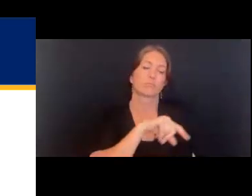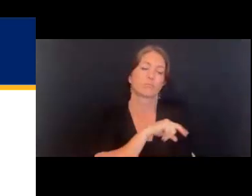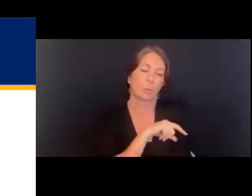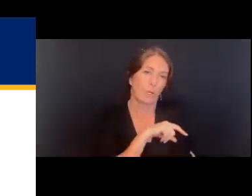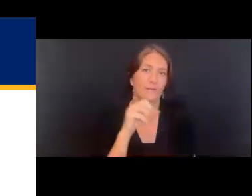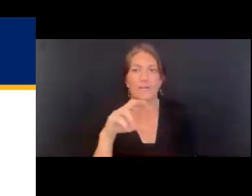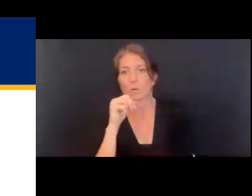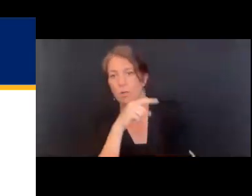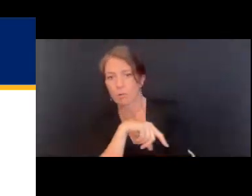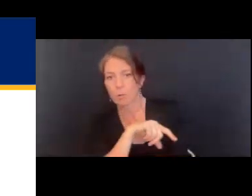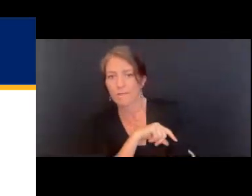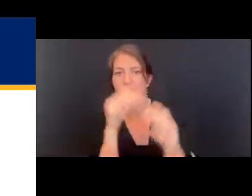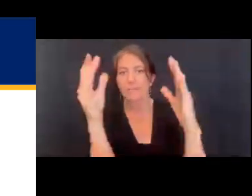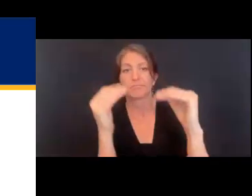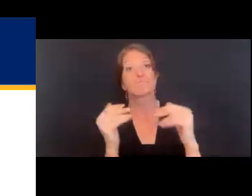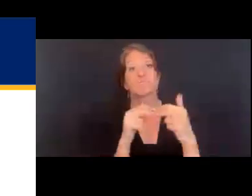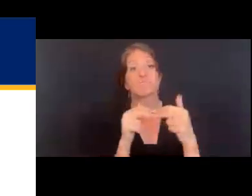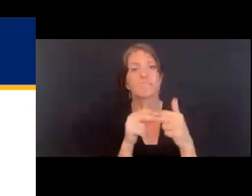Next slide, please.